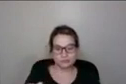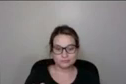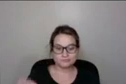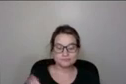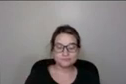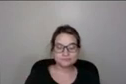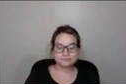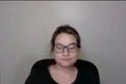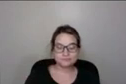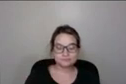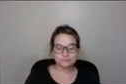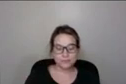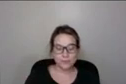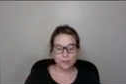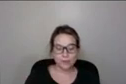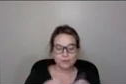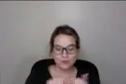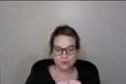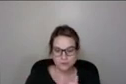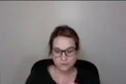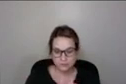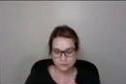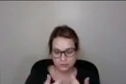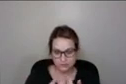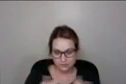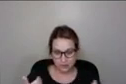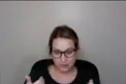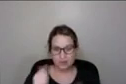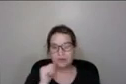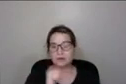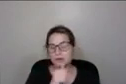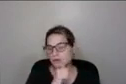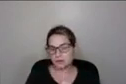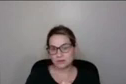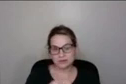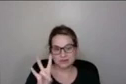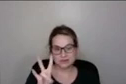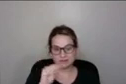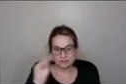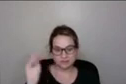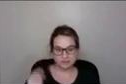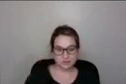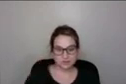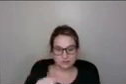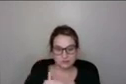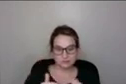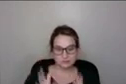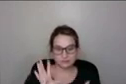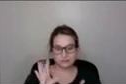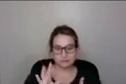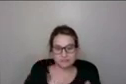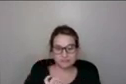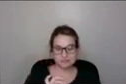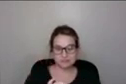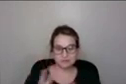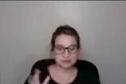competitiveness. In closely divided Arizona, a 7% advantage is a